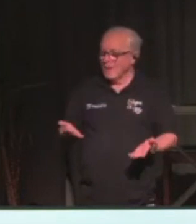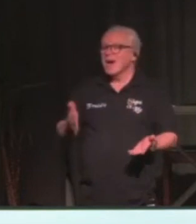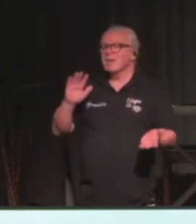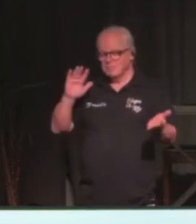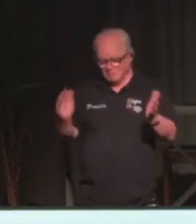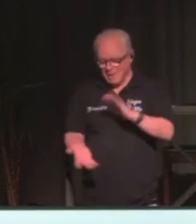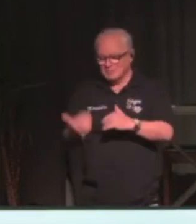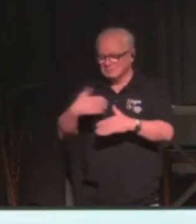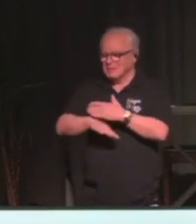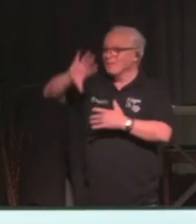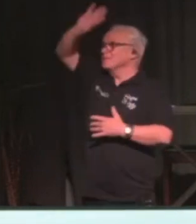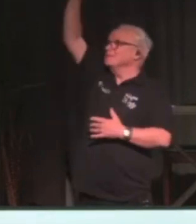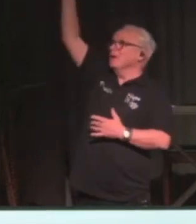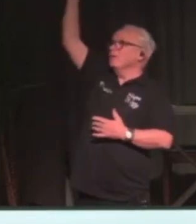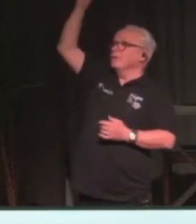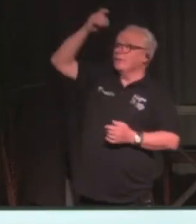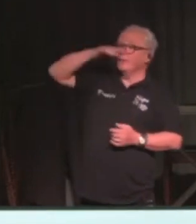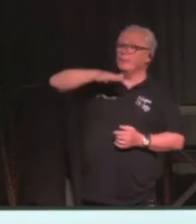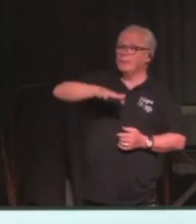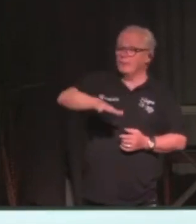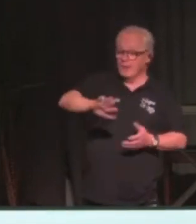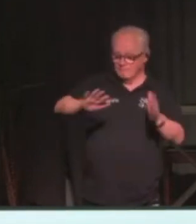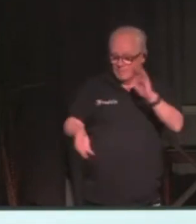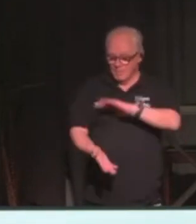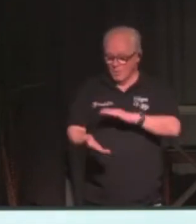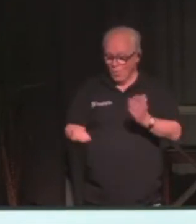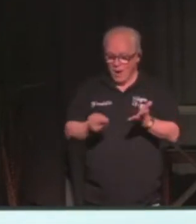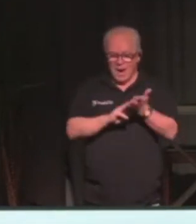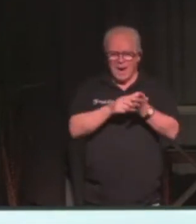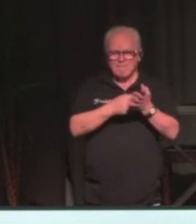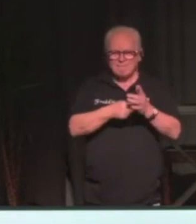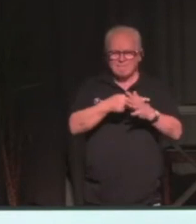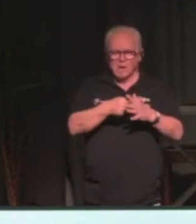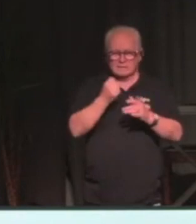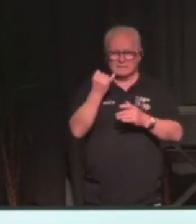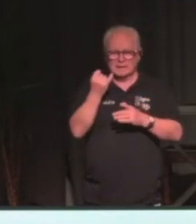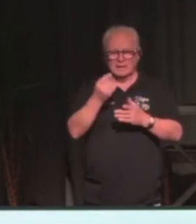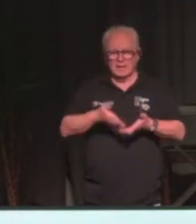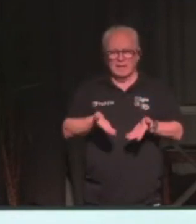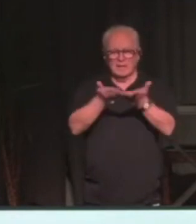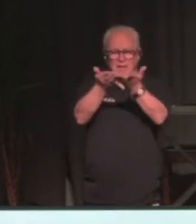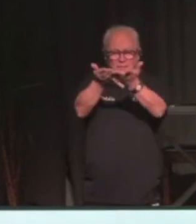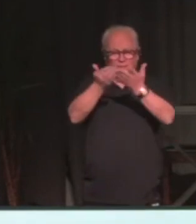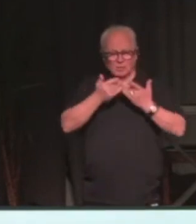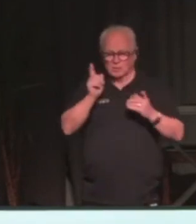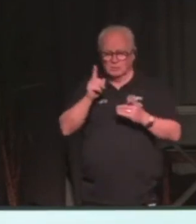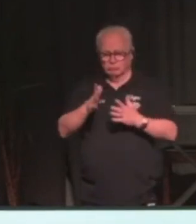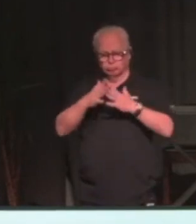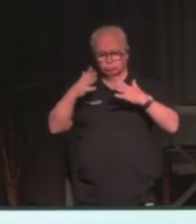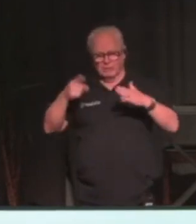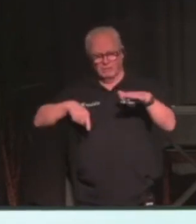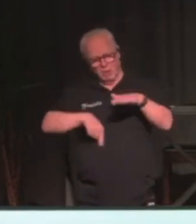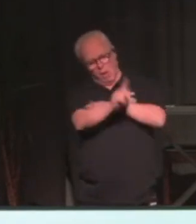Baptism in the Spirit. And we have been given in Mark 16 the Great Commission. But I suggest to you that without